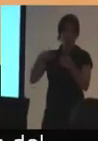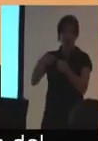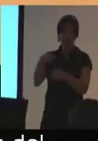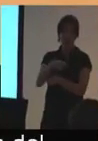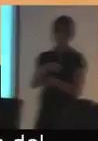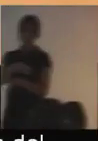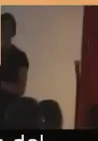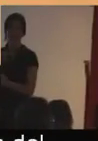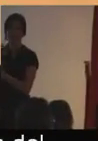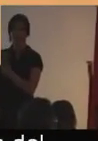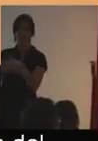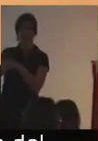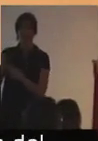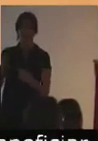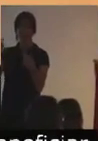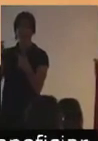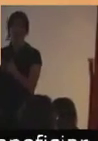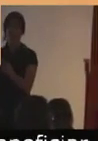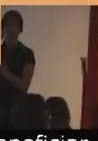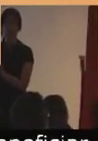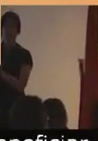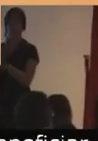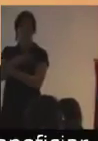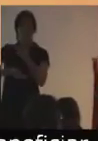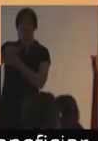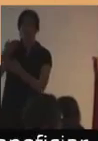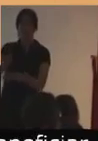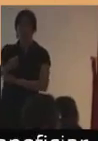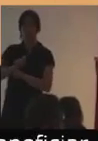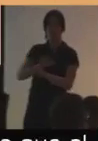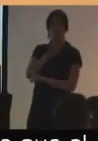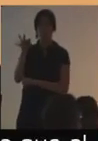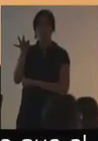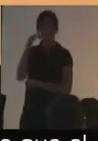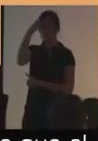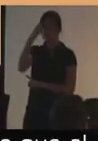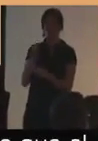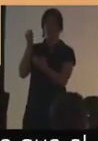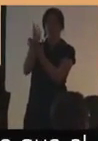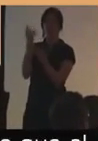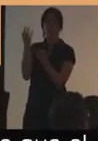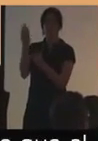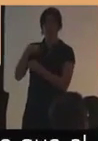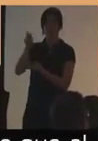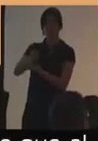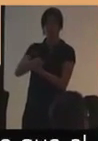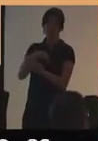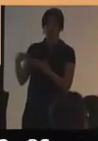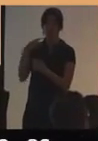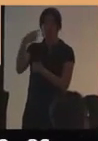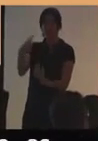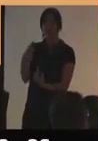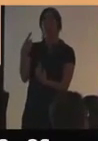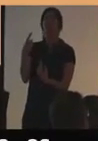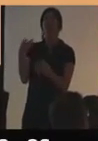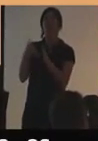on the general market will help the disabled, and our challenge